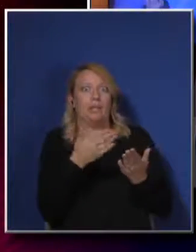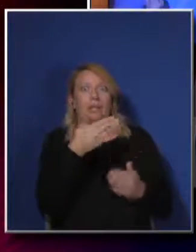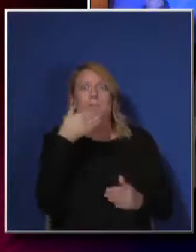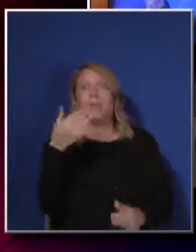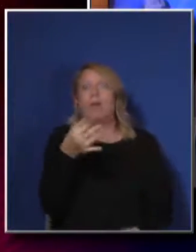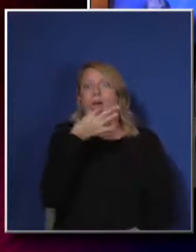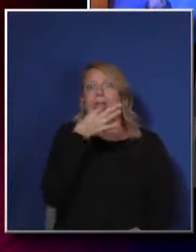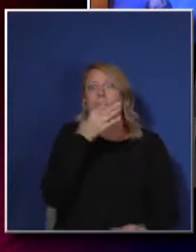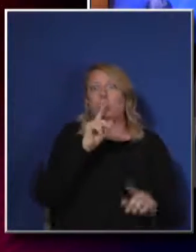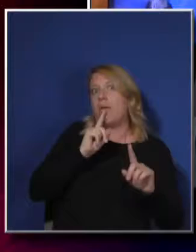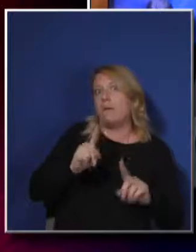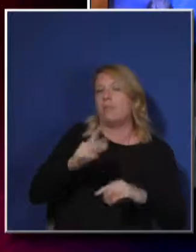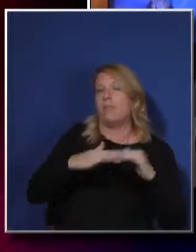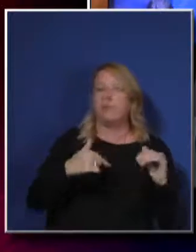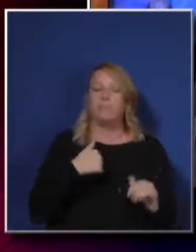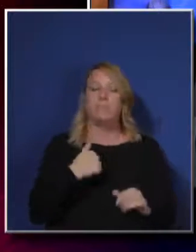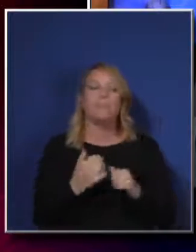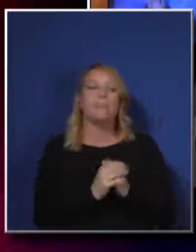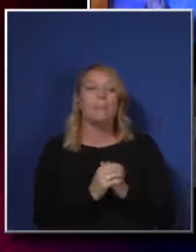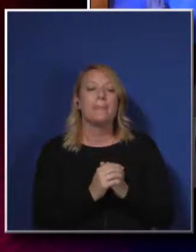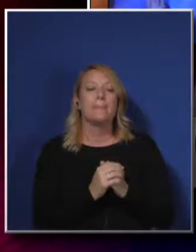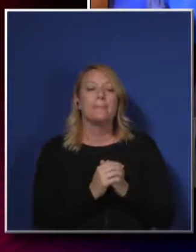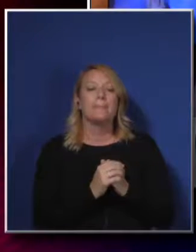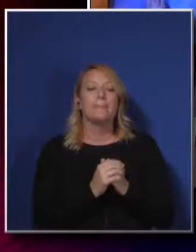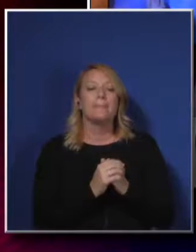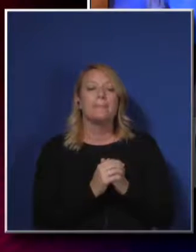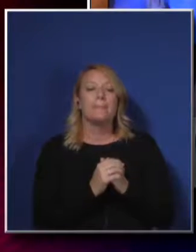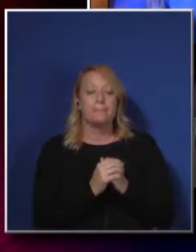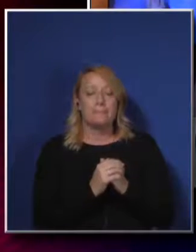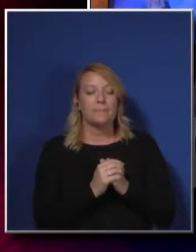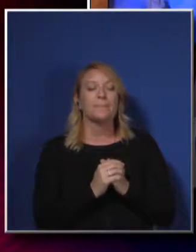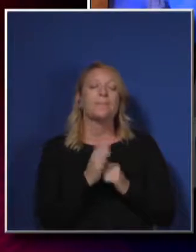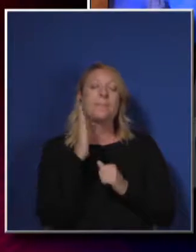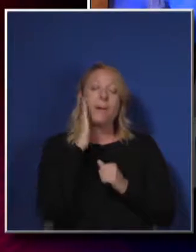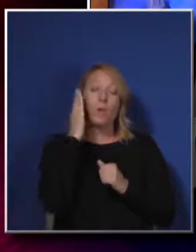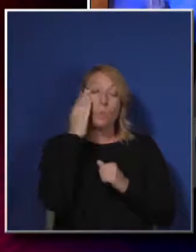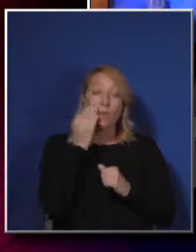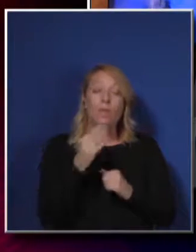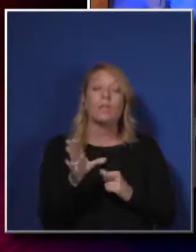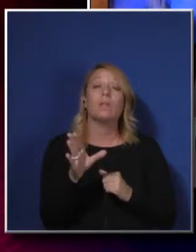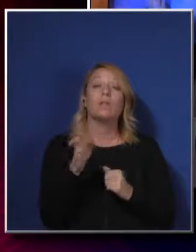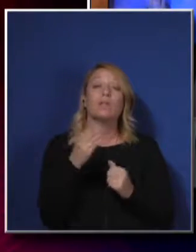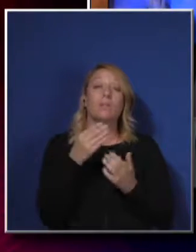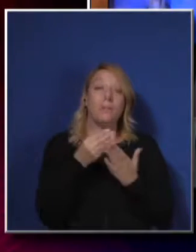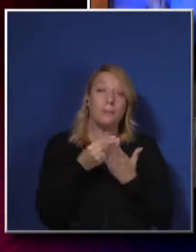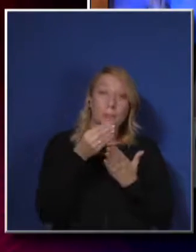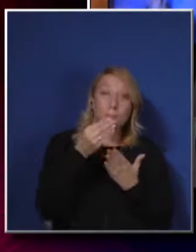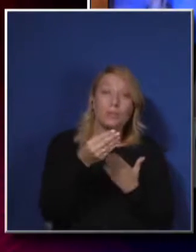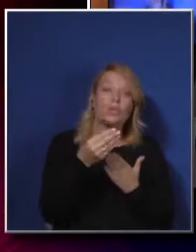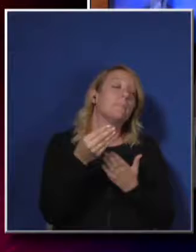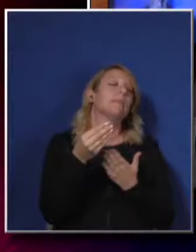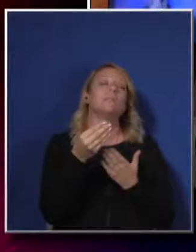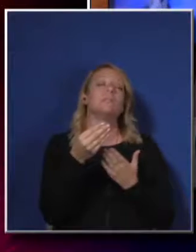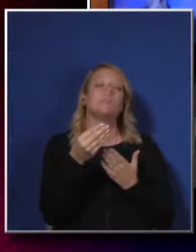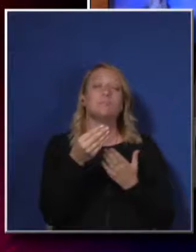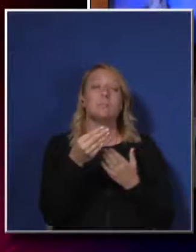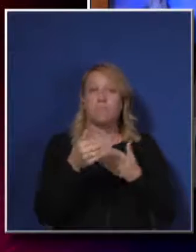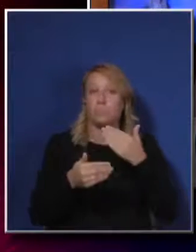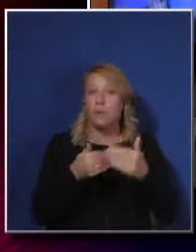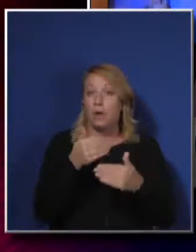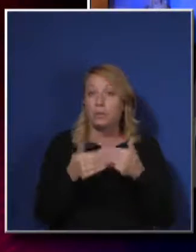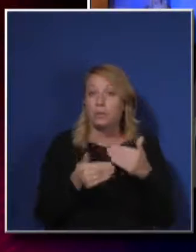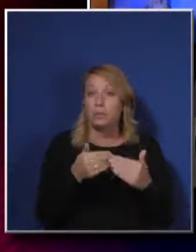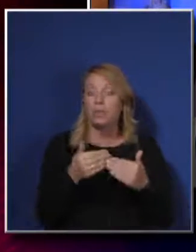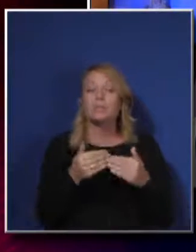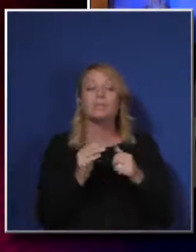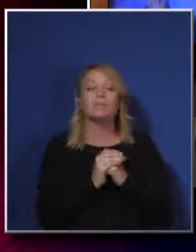questions. I will say that with the procurement process, that when you look at